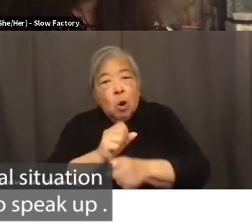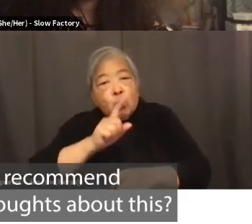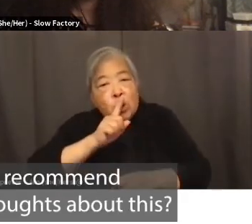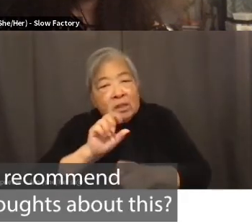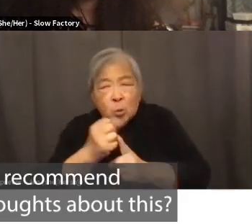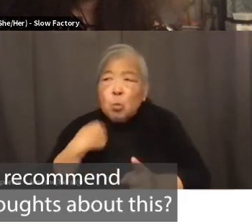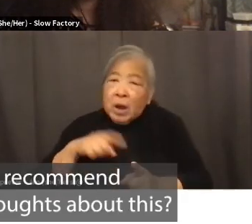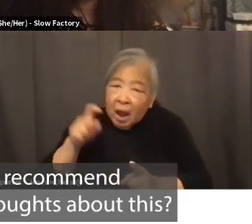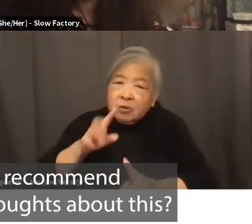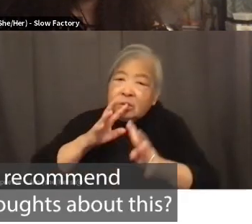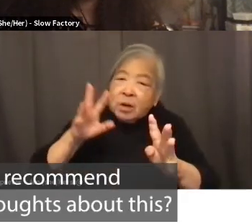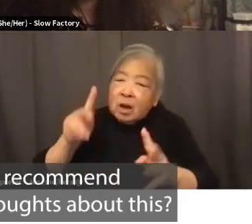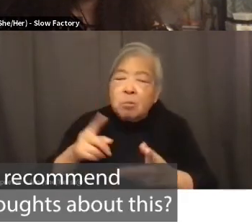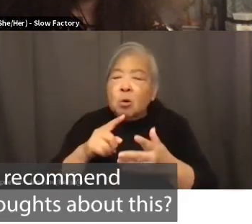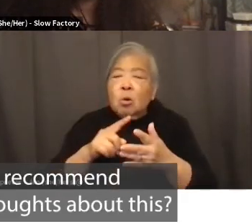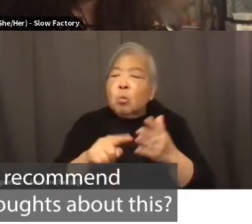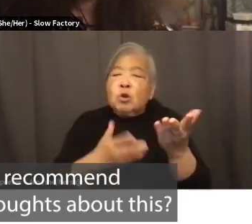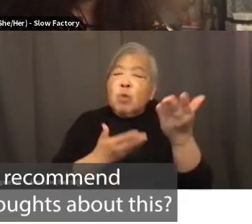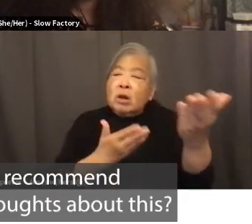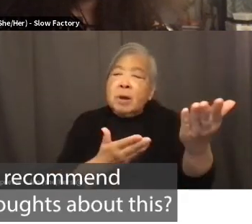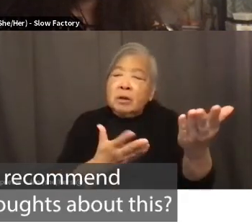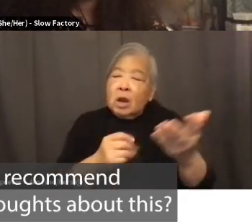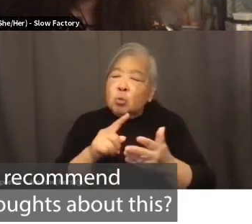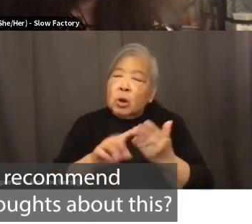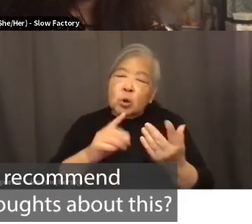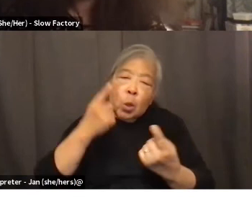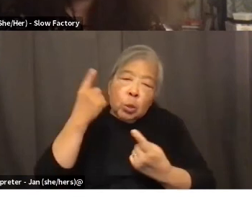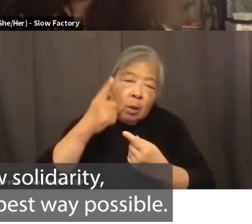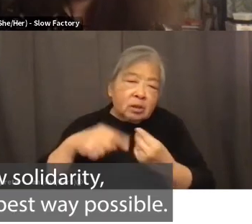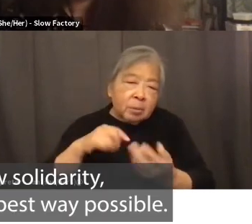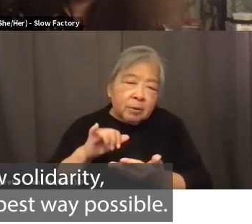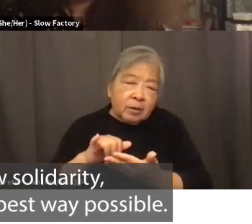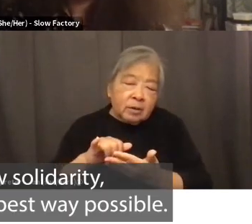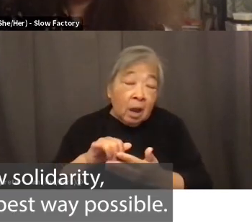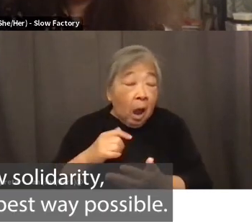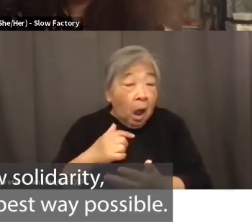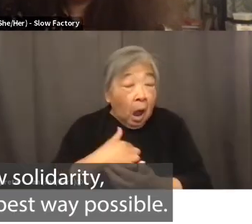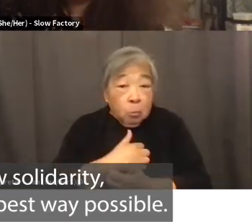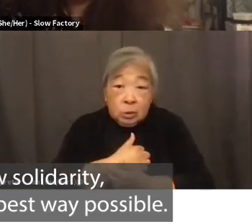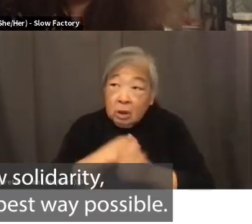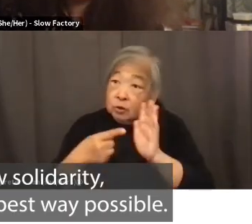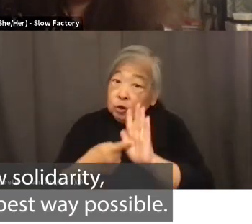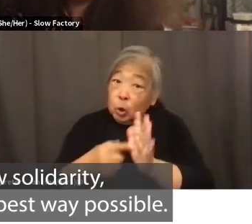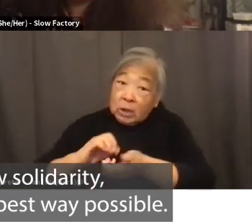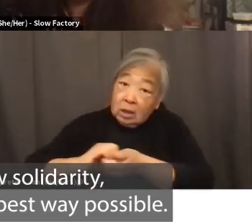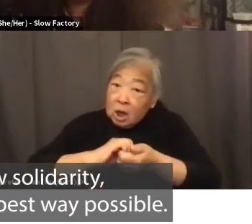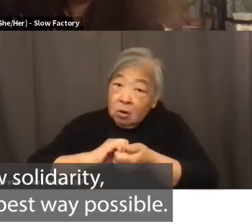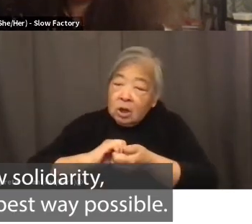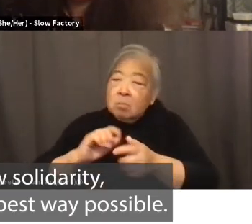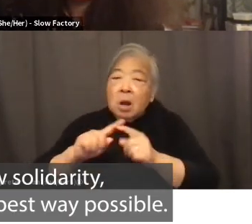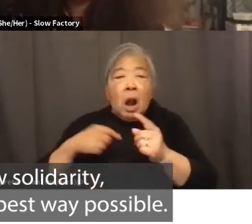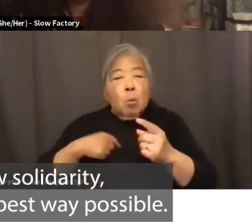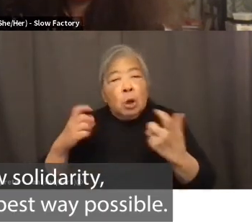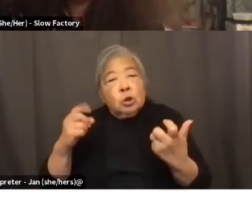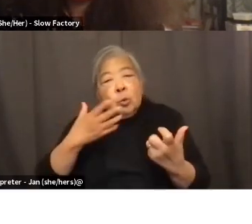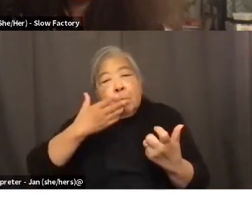up. What would you recommend? And what are your thoughts about this? I'd love to show solidarity, but I want to do the best